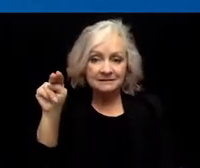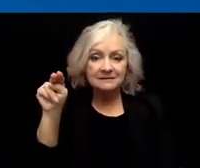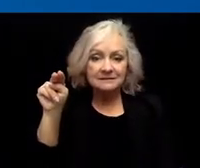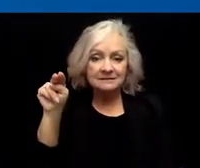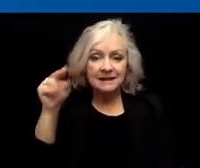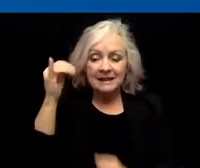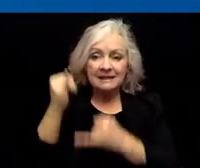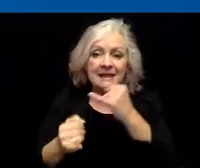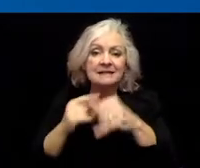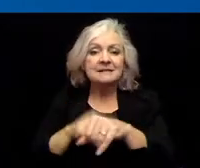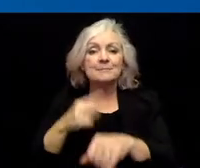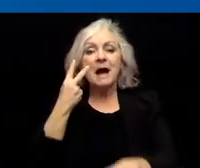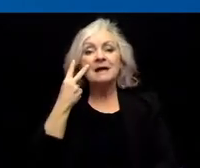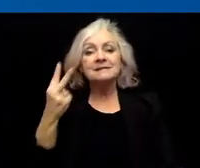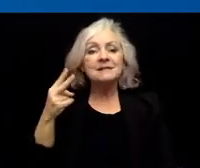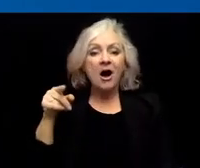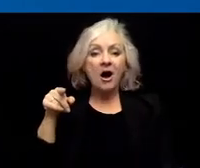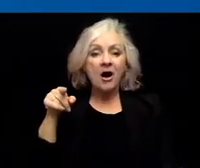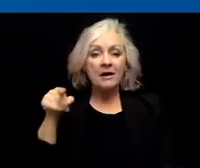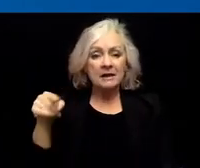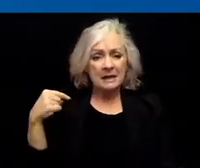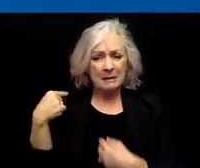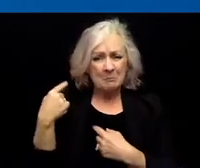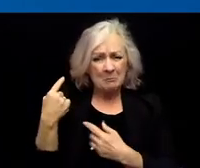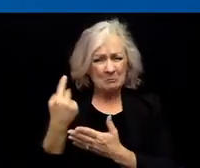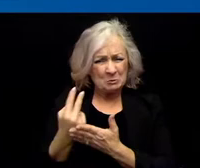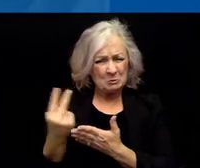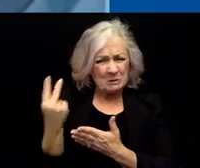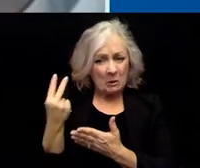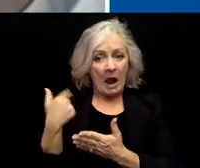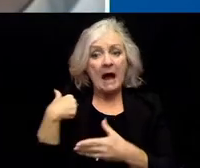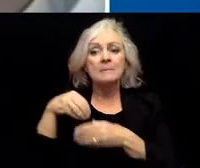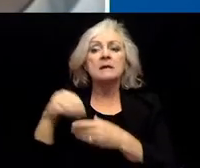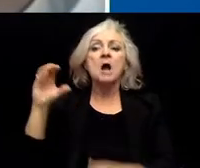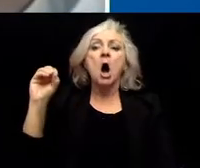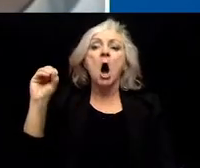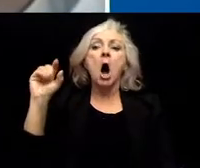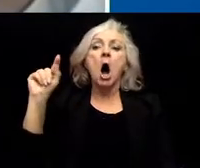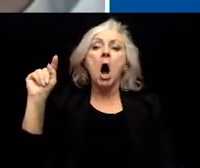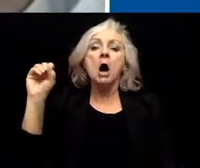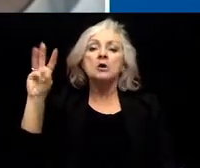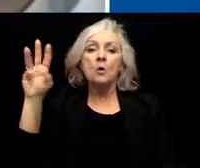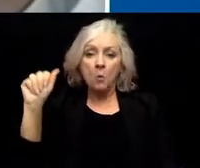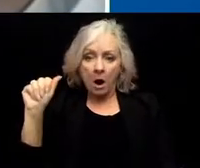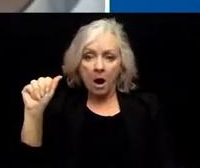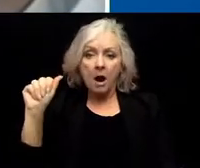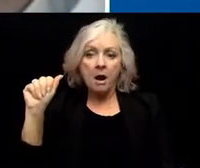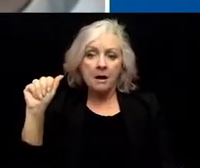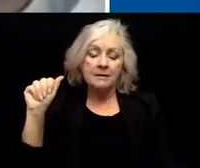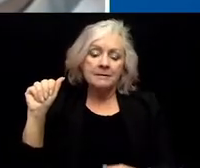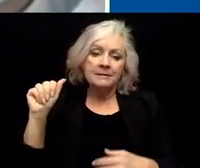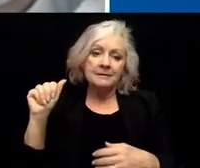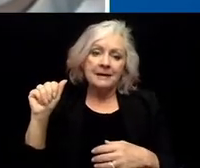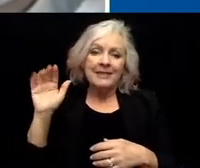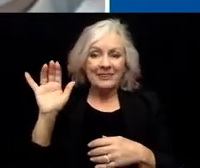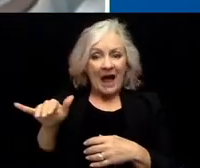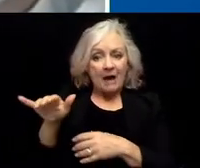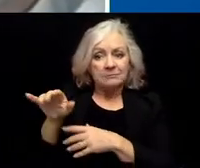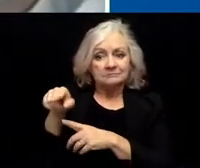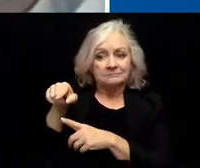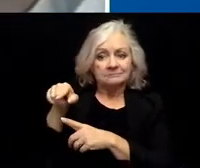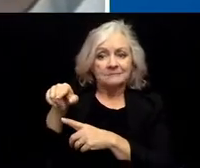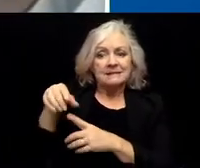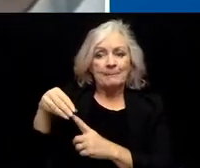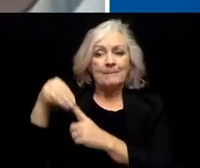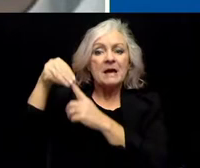I saw Jaden this over the last couple of weeks, because I'm in Ottawa now. That's in Edmonton, where we live. And that was Jaden at Special